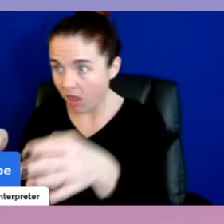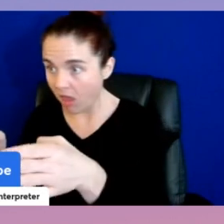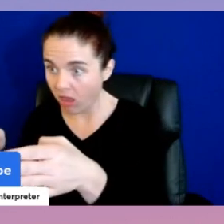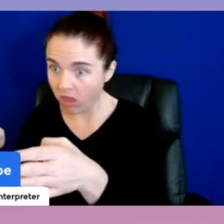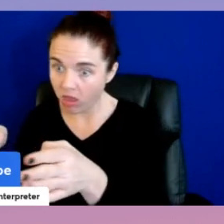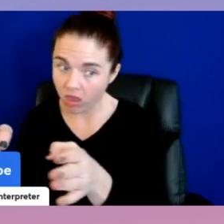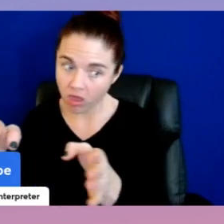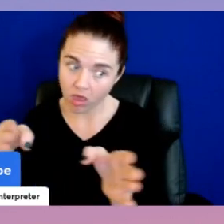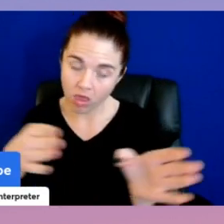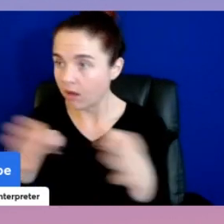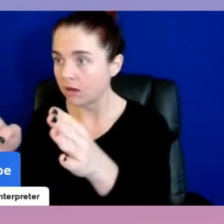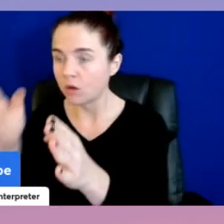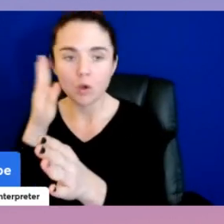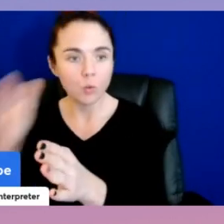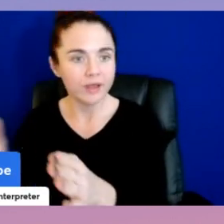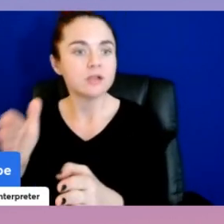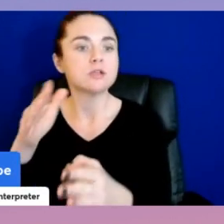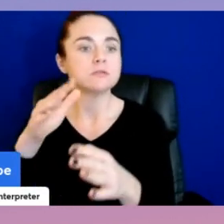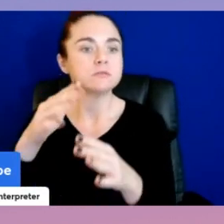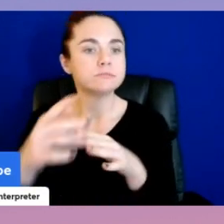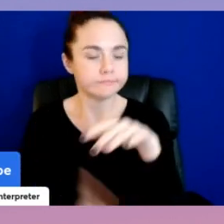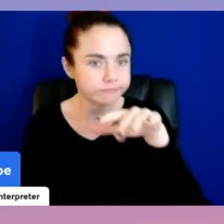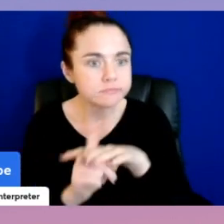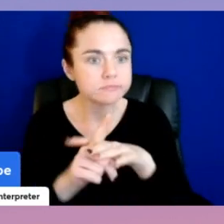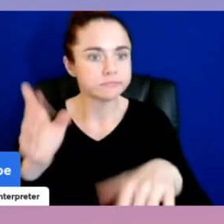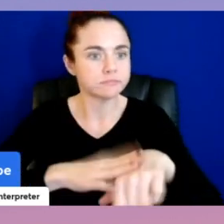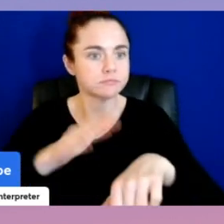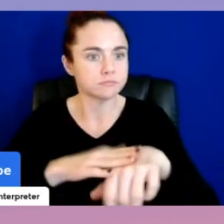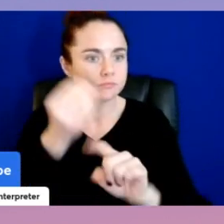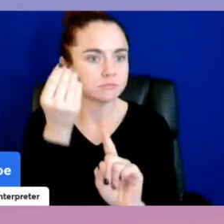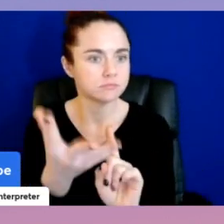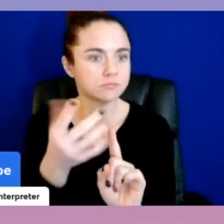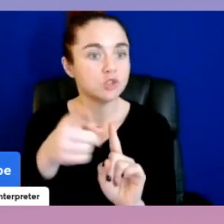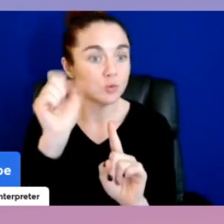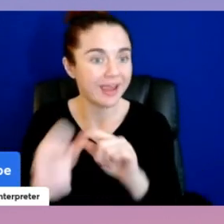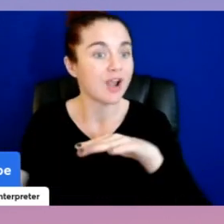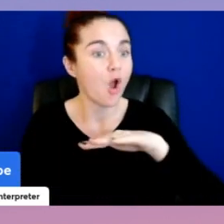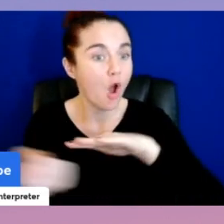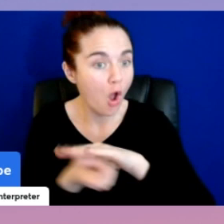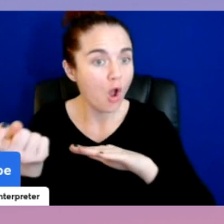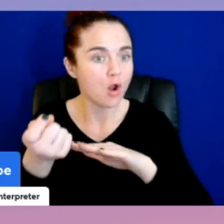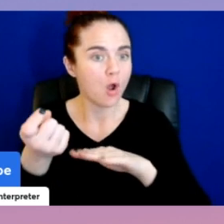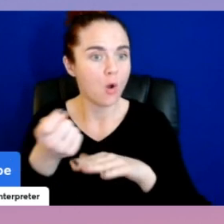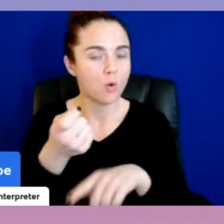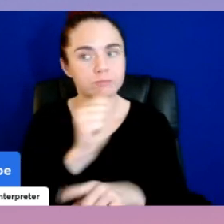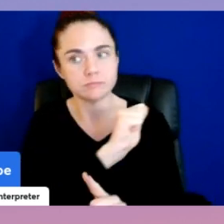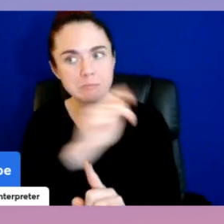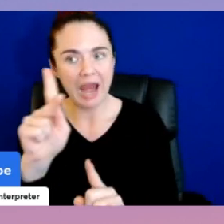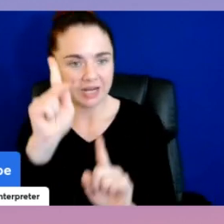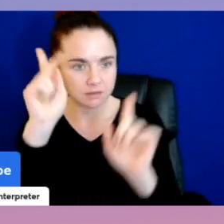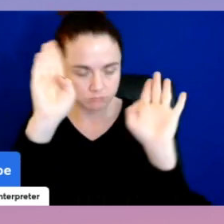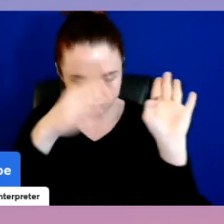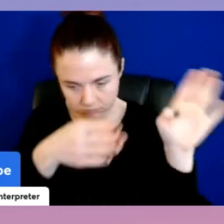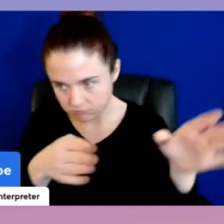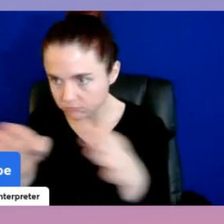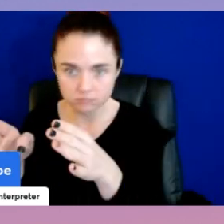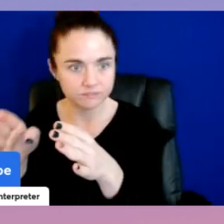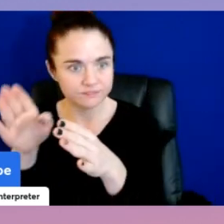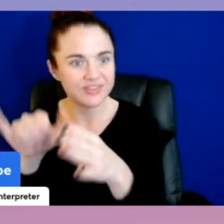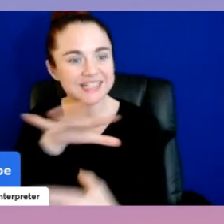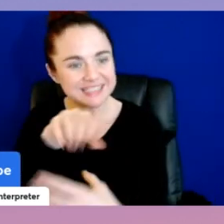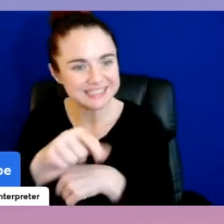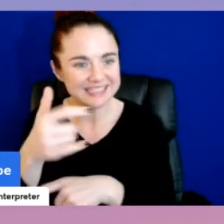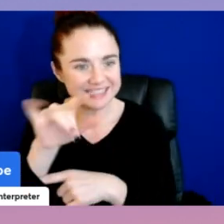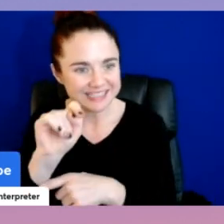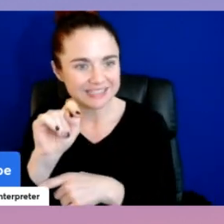enabled, so revert back to what you want your desired state to be, which is in your Git repository. And again, that's the source